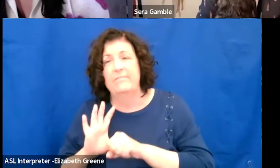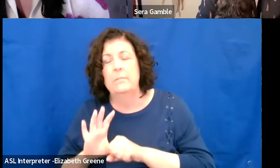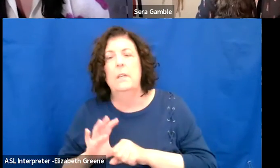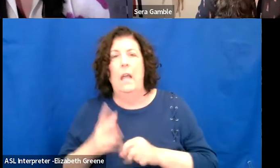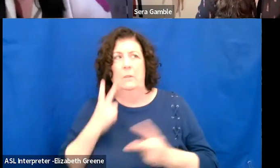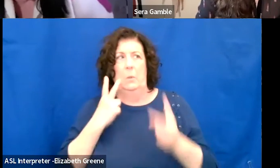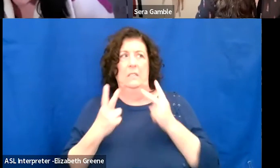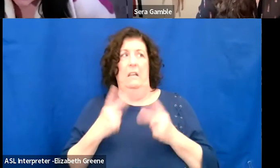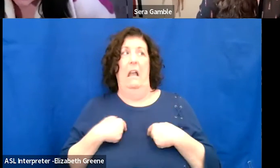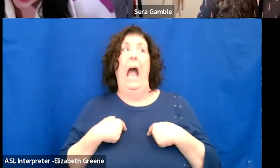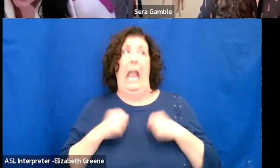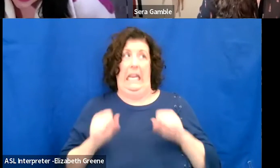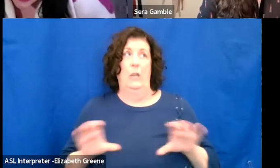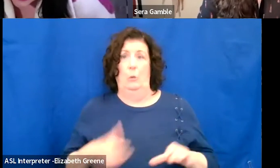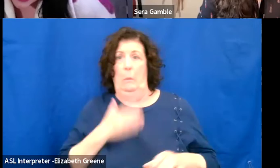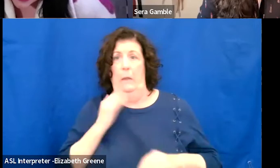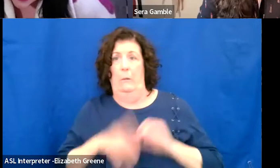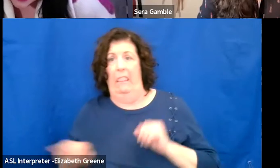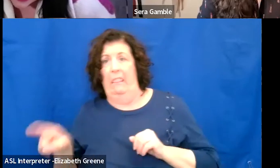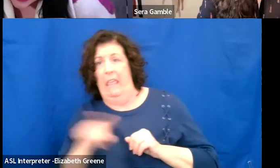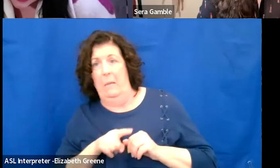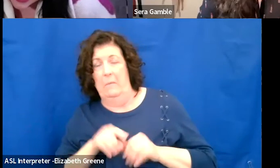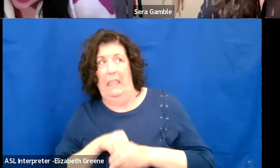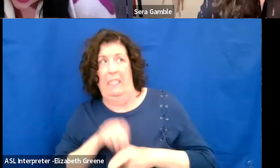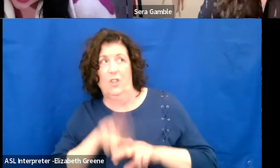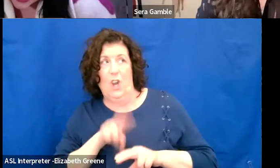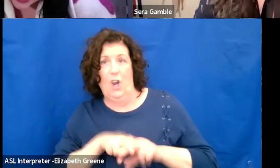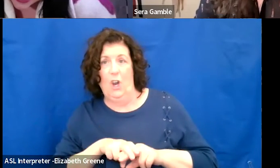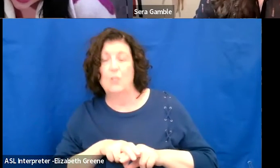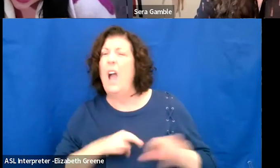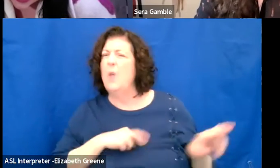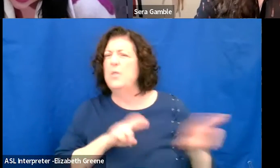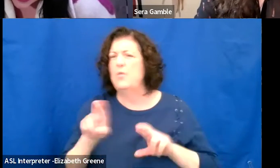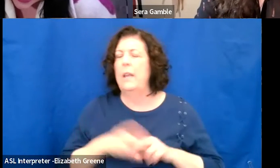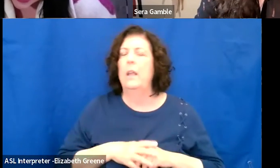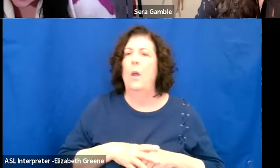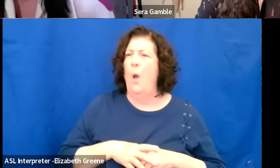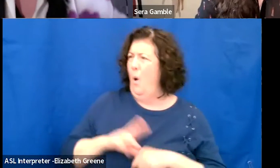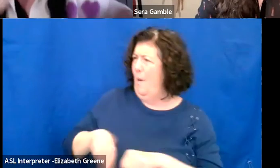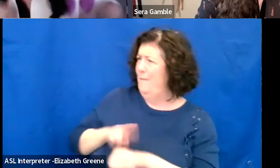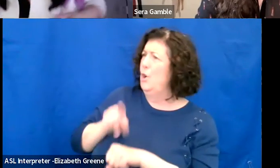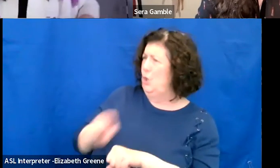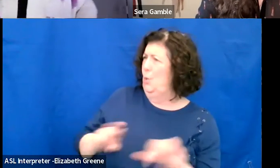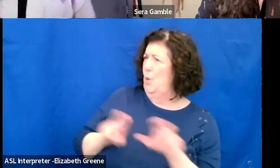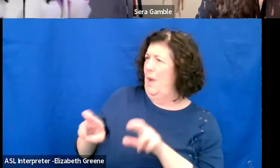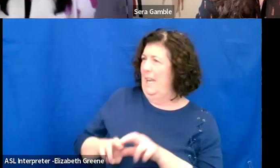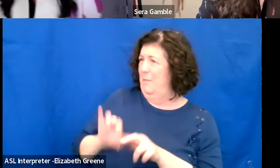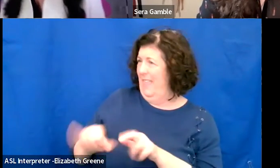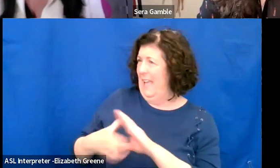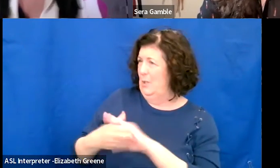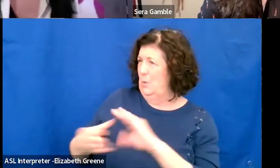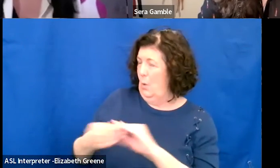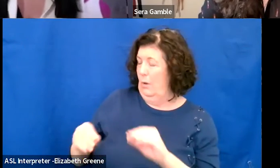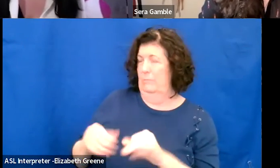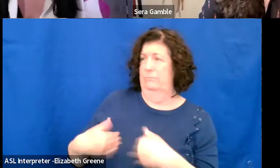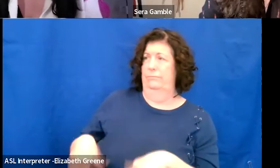mean, you were, I get it from the story you just told. I spent most